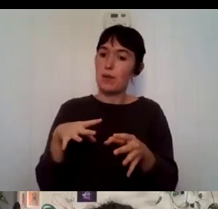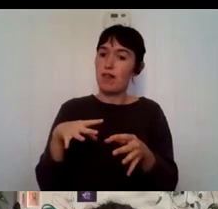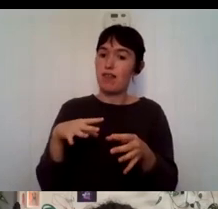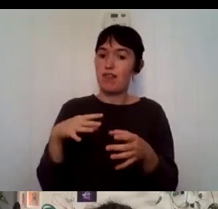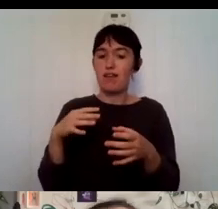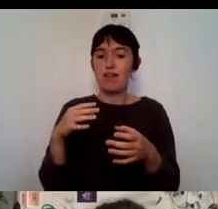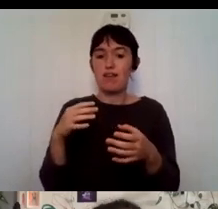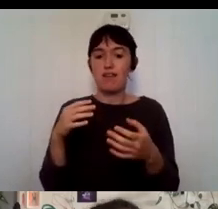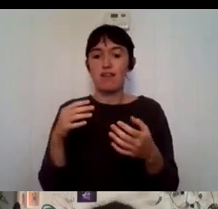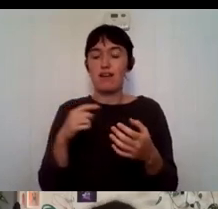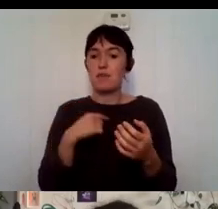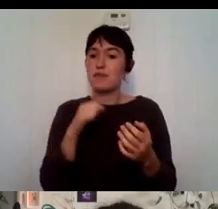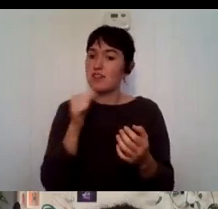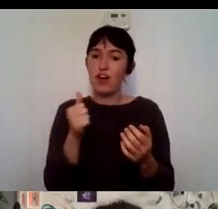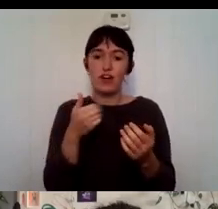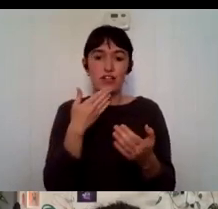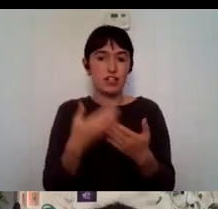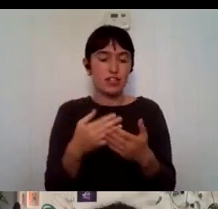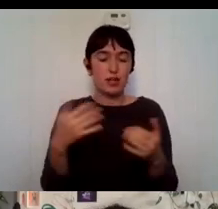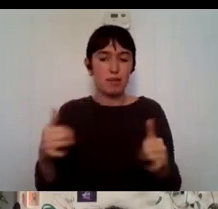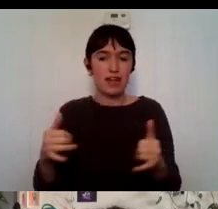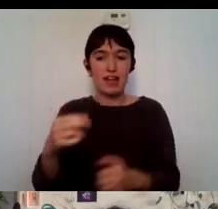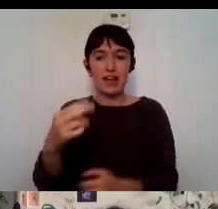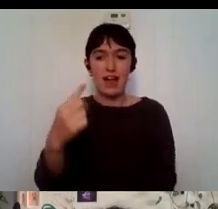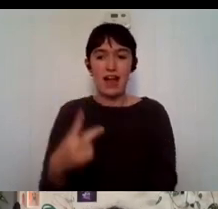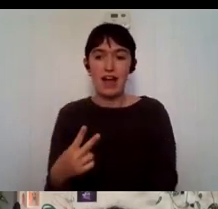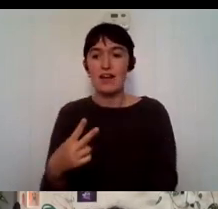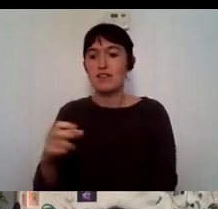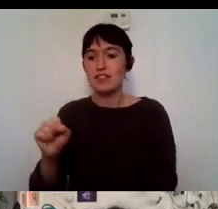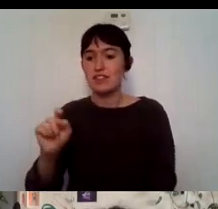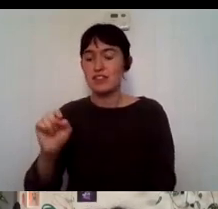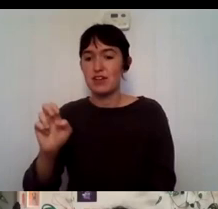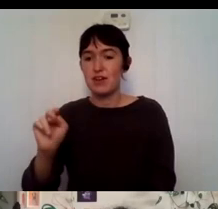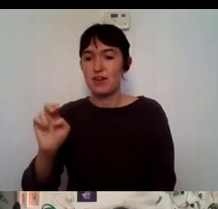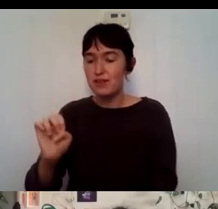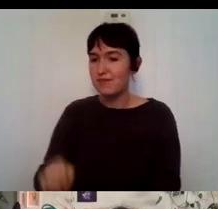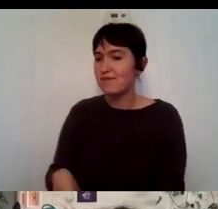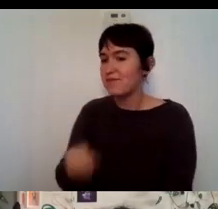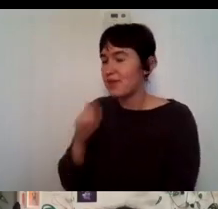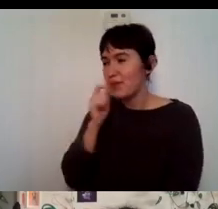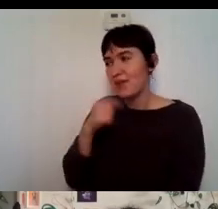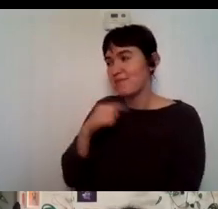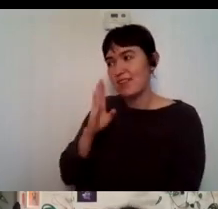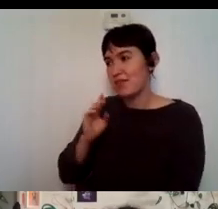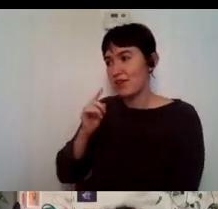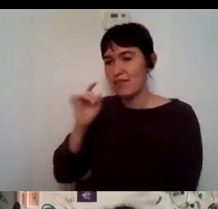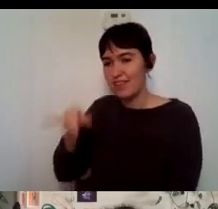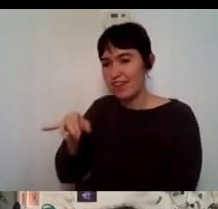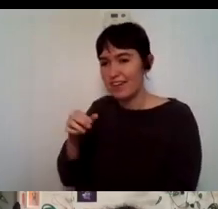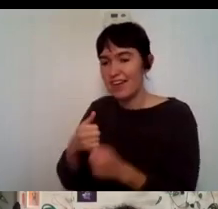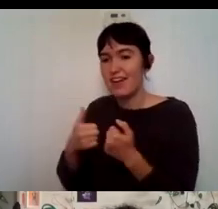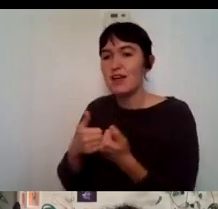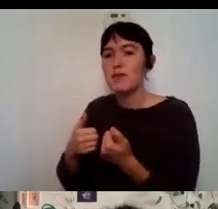enjoy playing it. Sounds good. That's one I have not heard of yet. Very cool. All right. So another question: what age are the